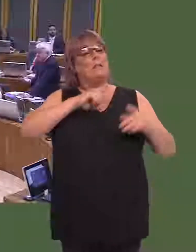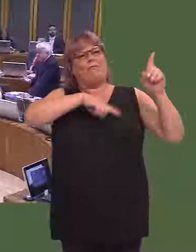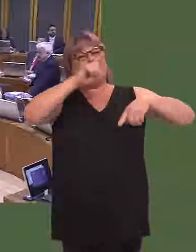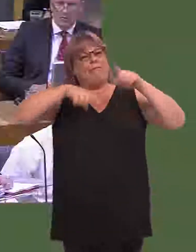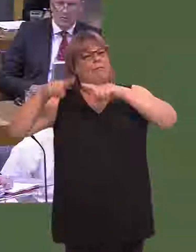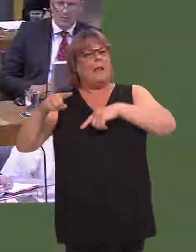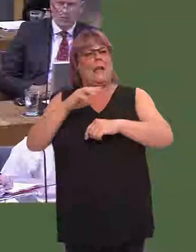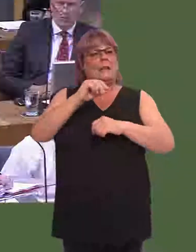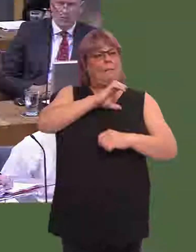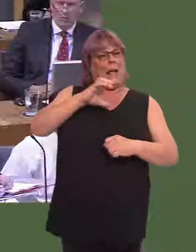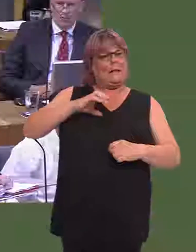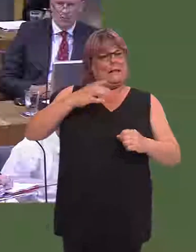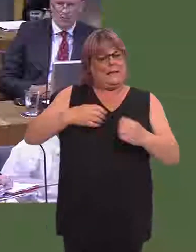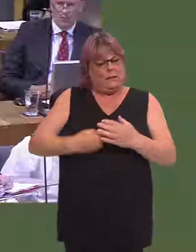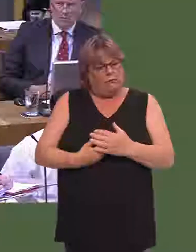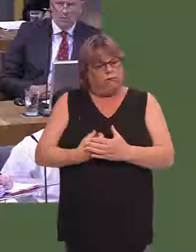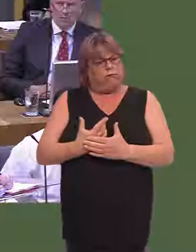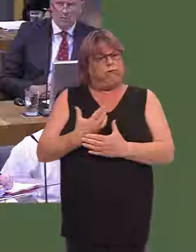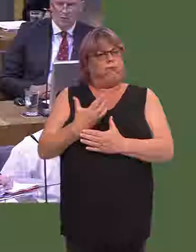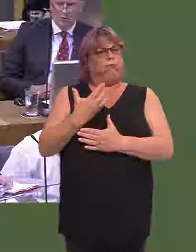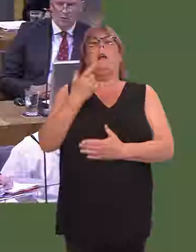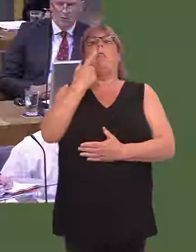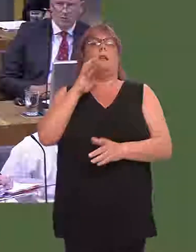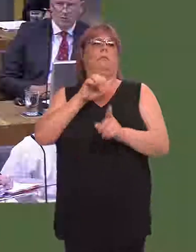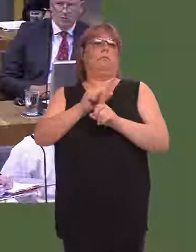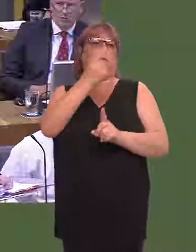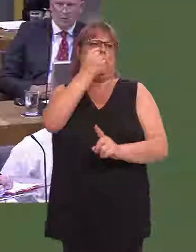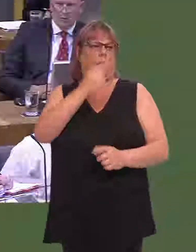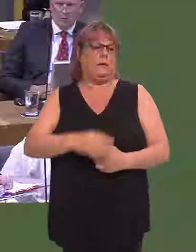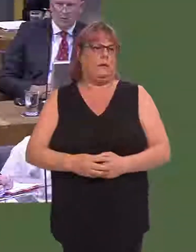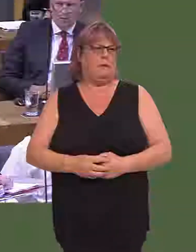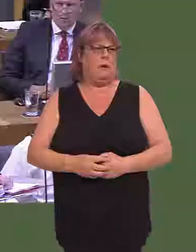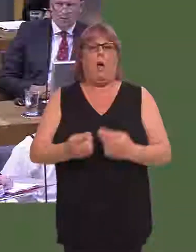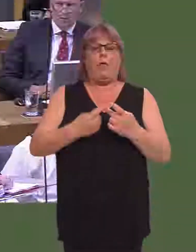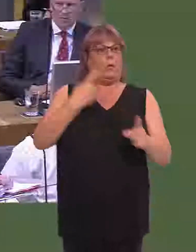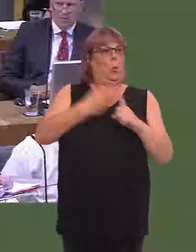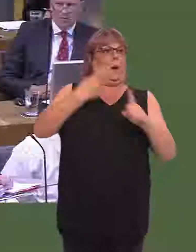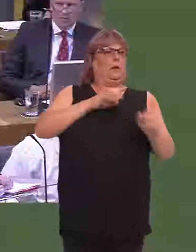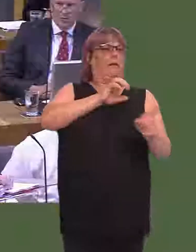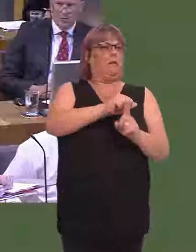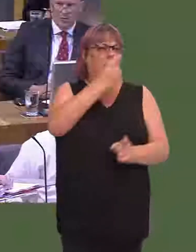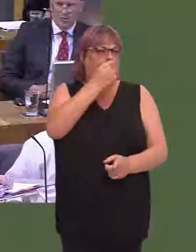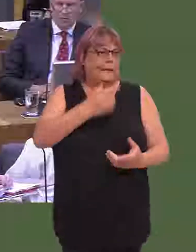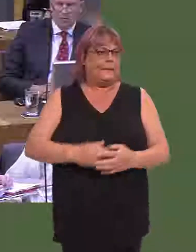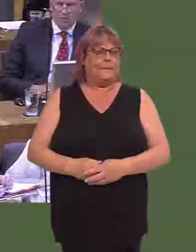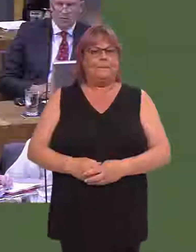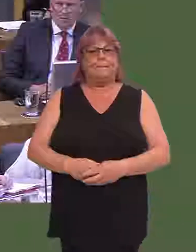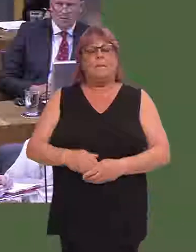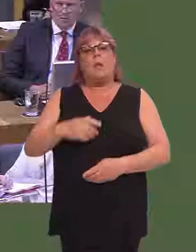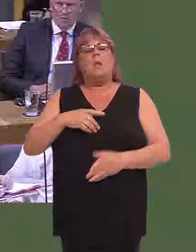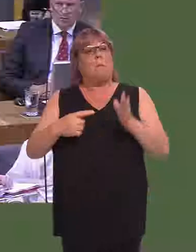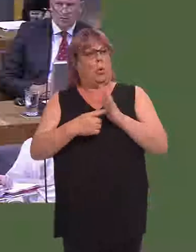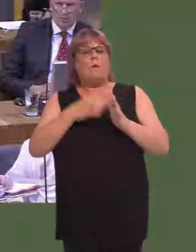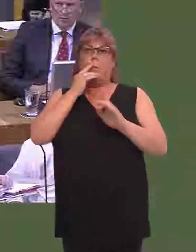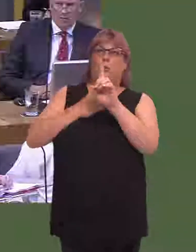all types of cancer, that sometimes it takes longer for certain cancers to be diagnosed. Now, she makes the point that it's hugely important, for example, for people to be